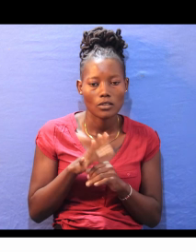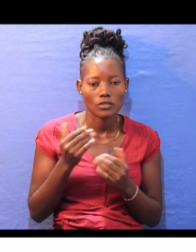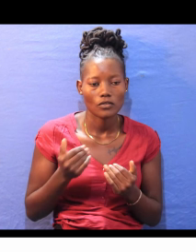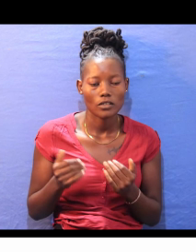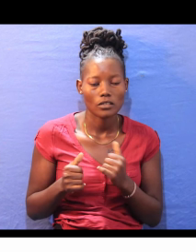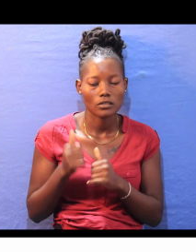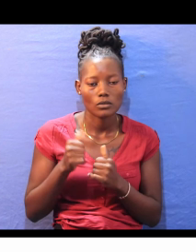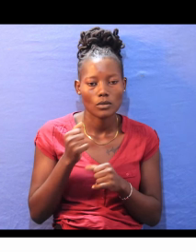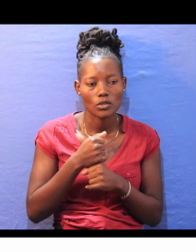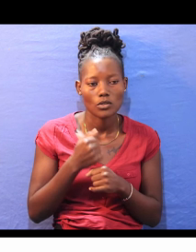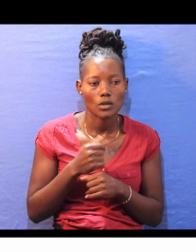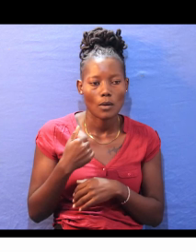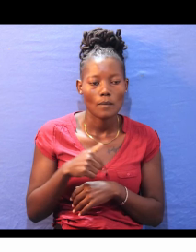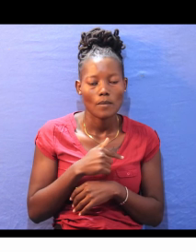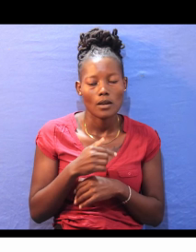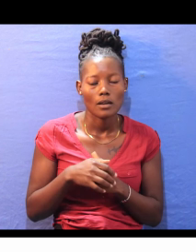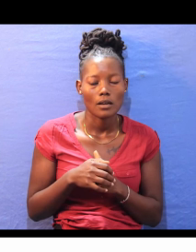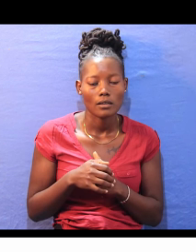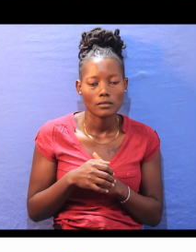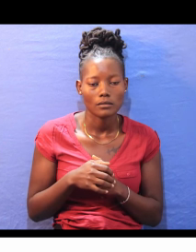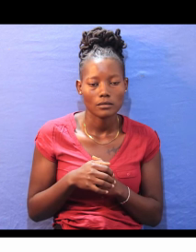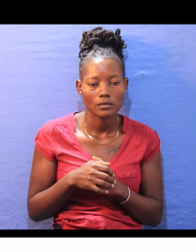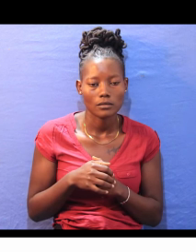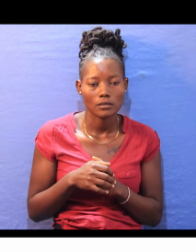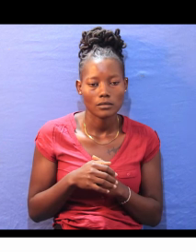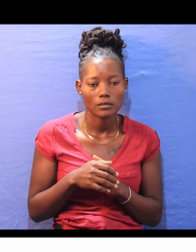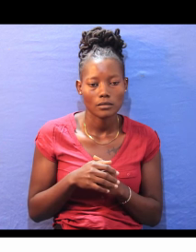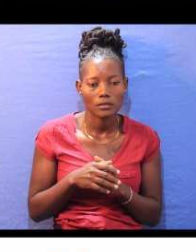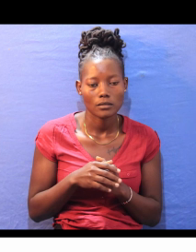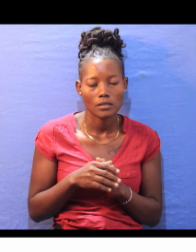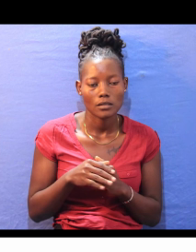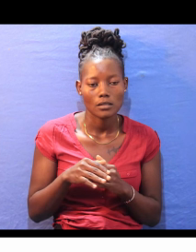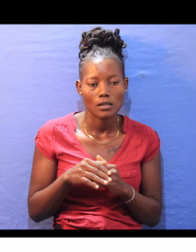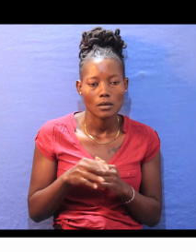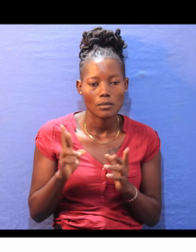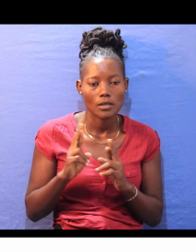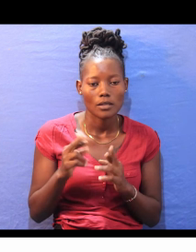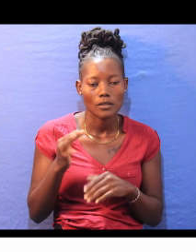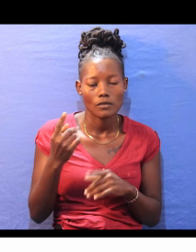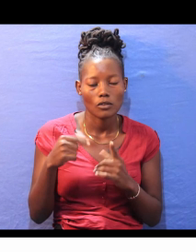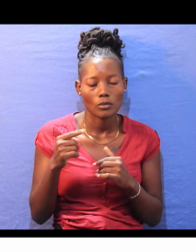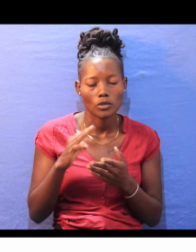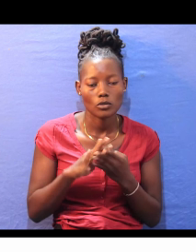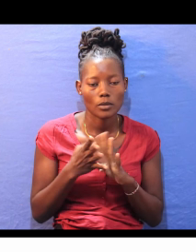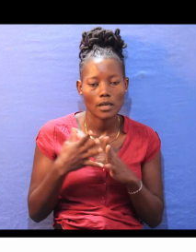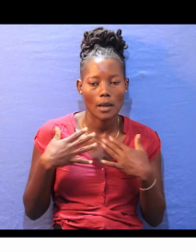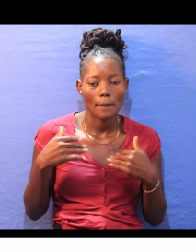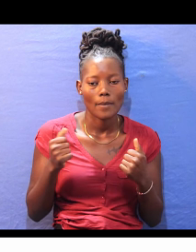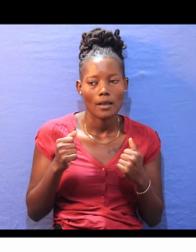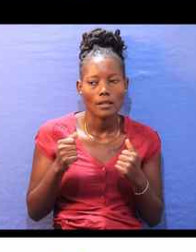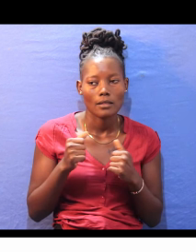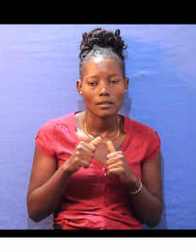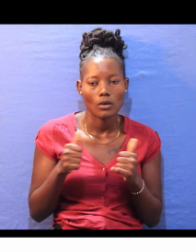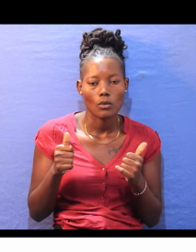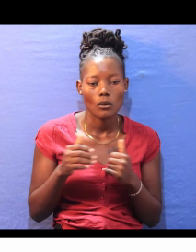things that make us take time away from competition just to get healthier. There still needs to be that